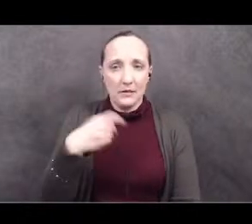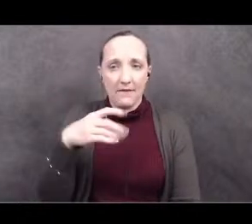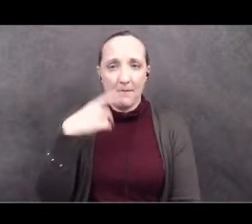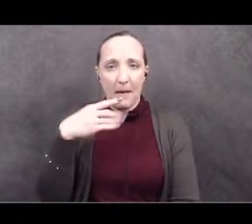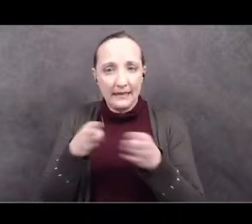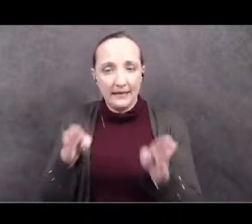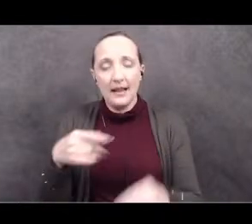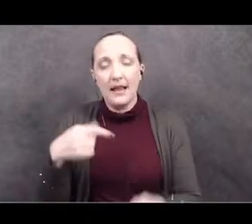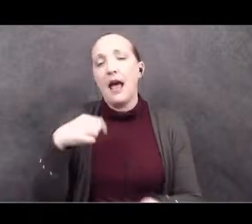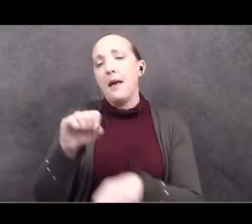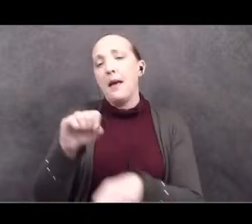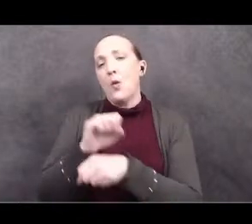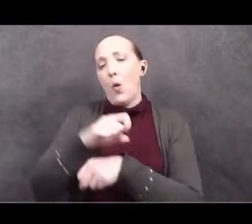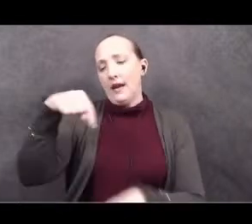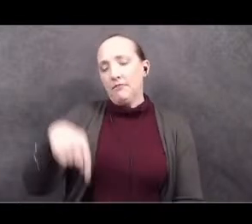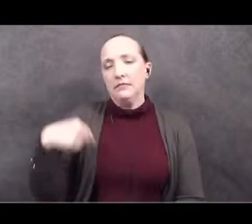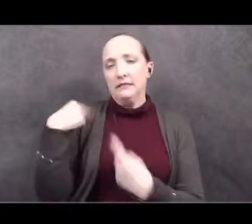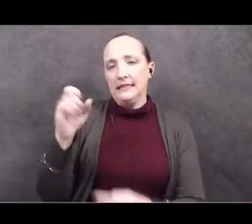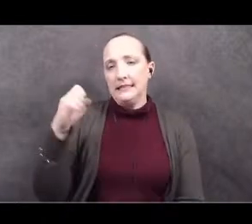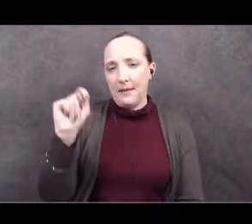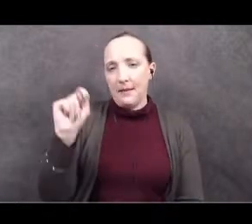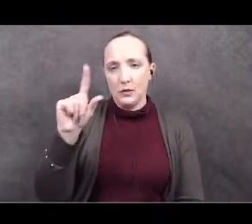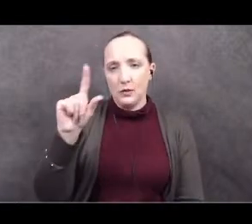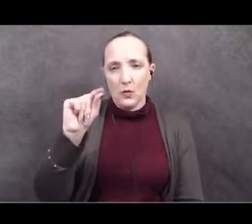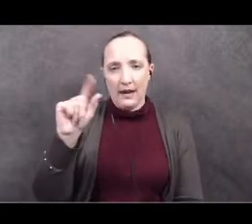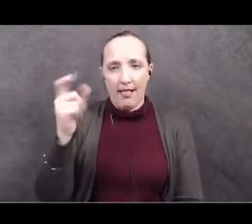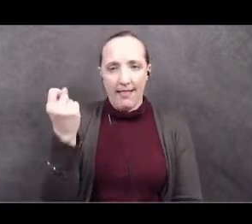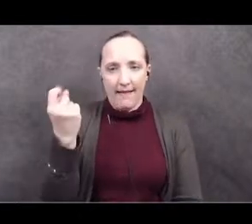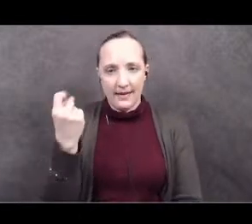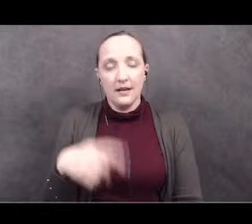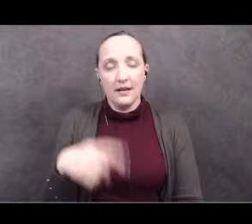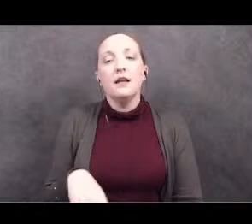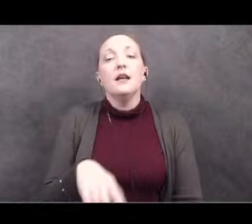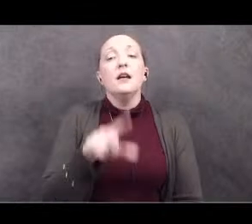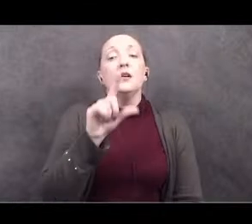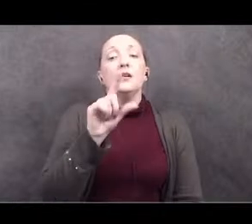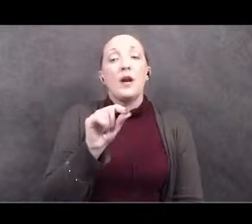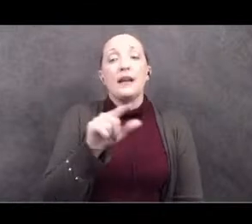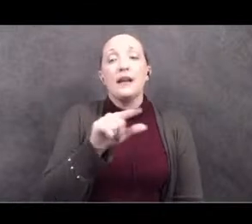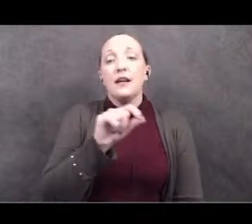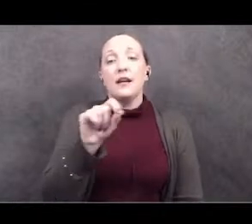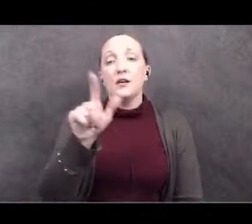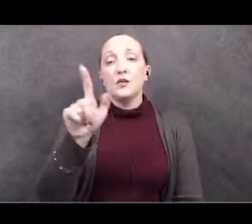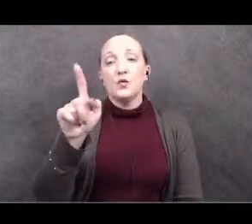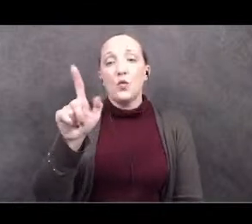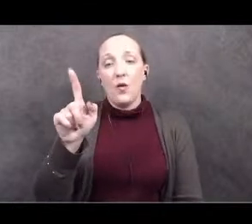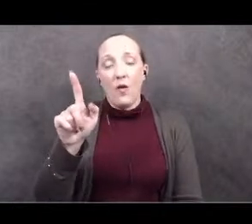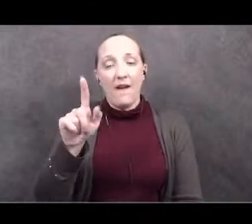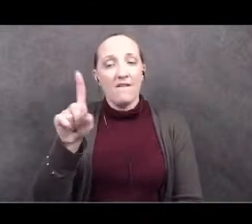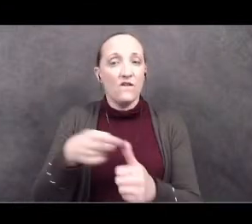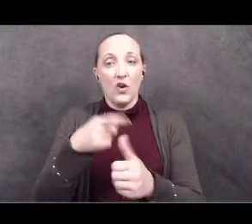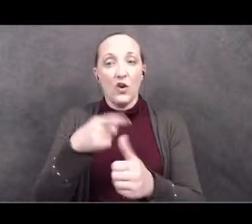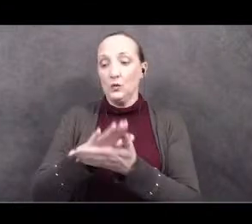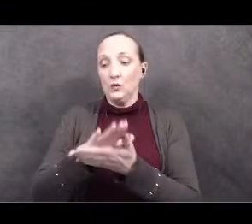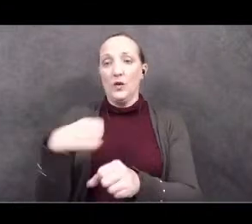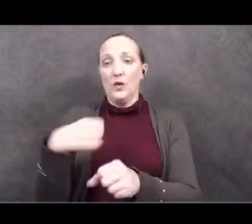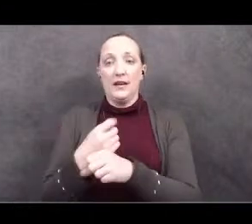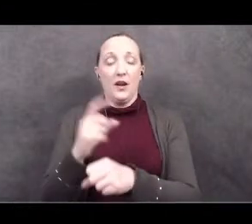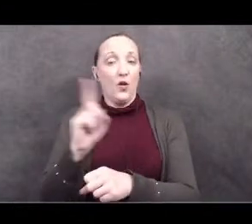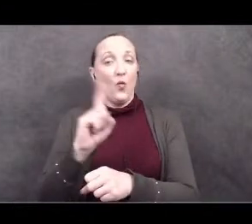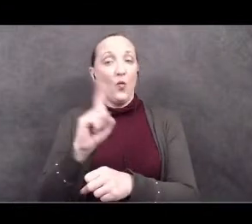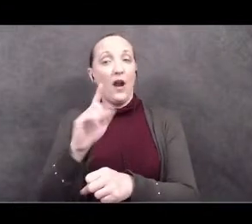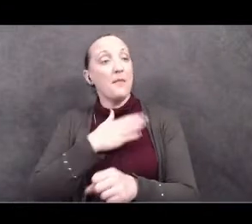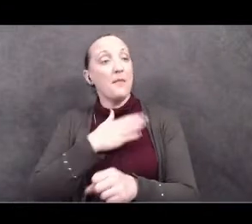cjusd since September 2011 2020 21 has been the first Academic School year where the culture that I